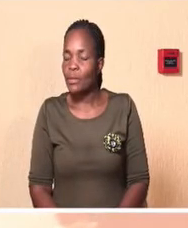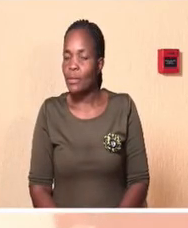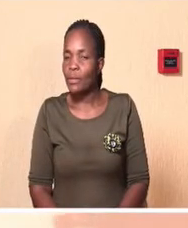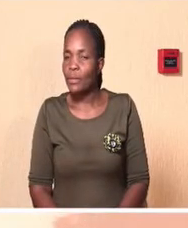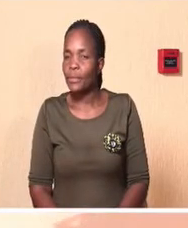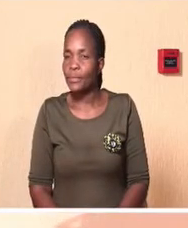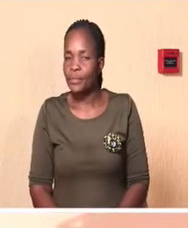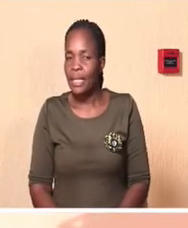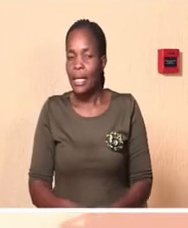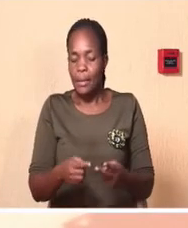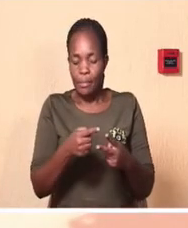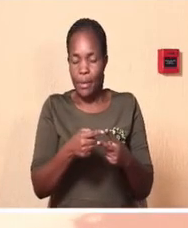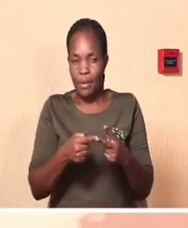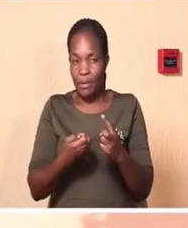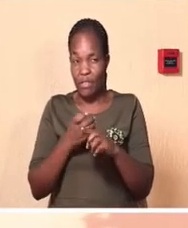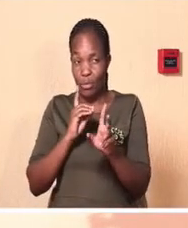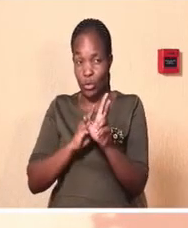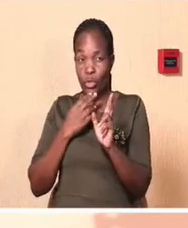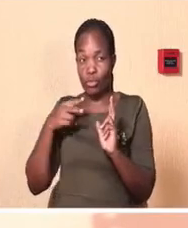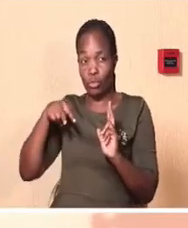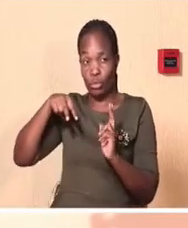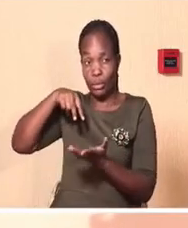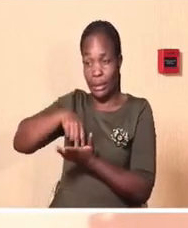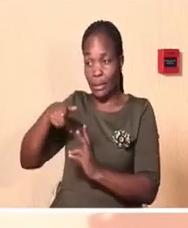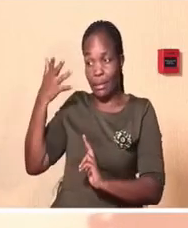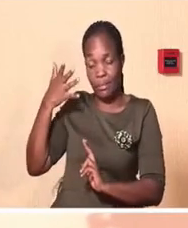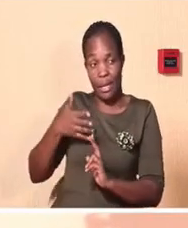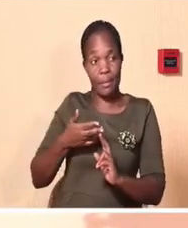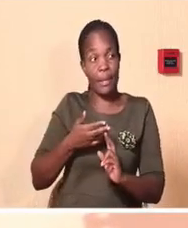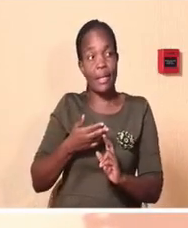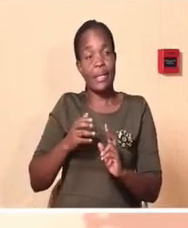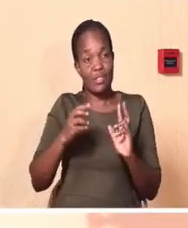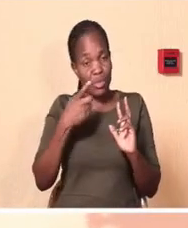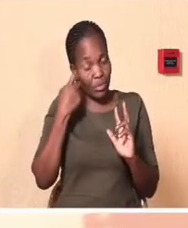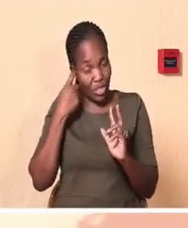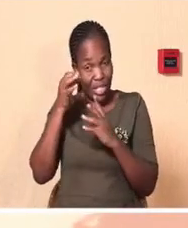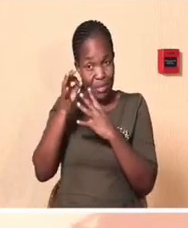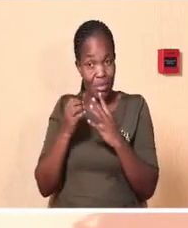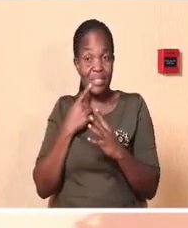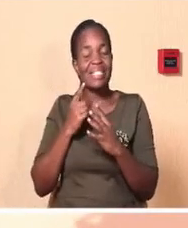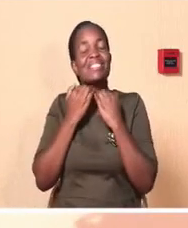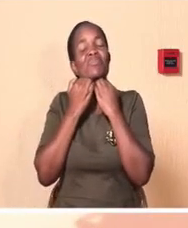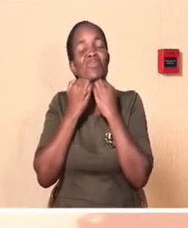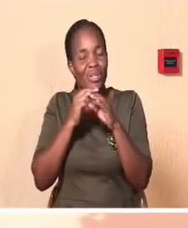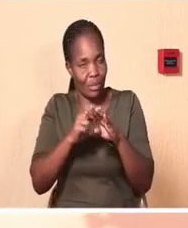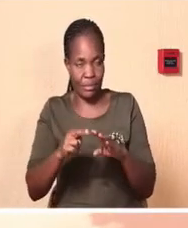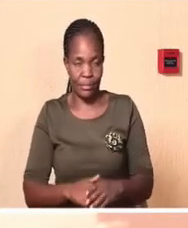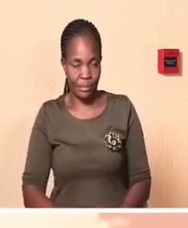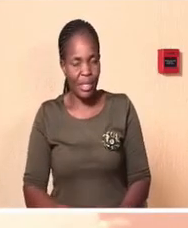these are very important. And that's why I started by saying that the strategy is